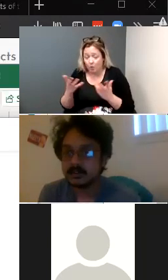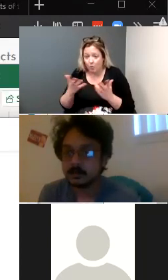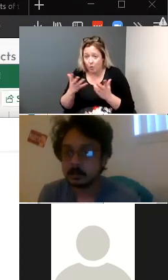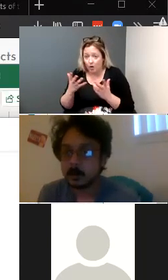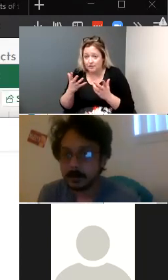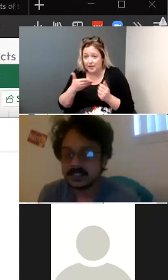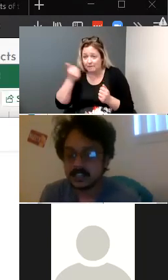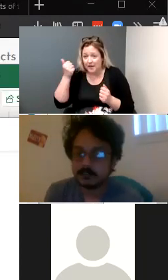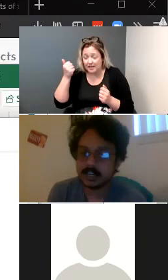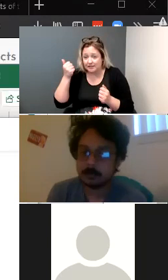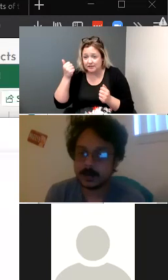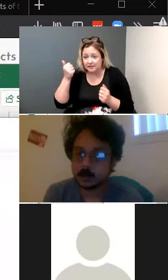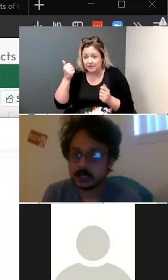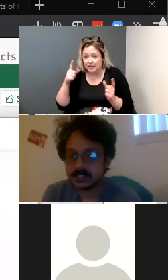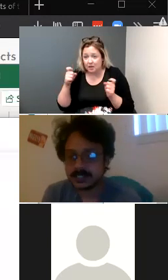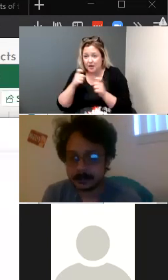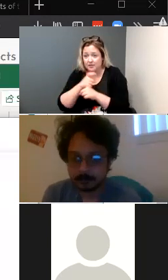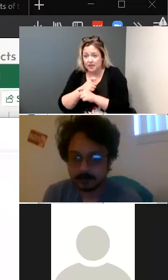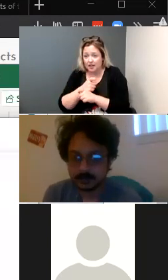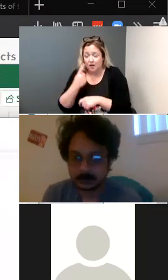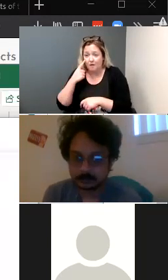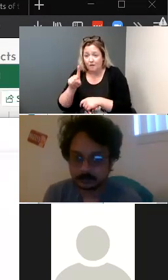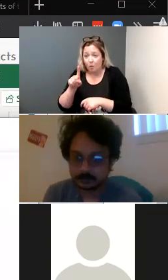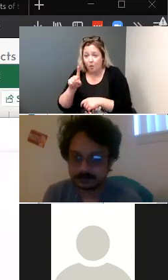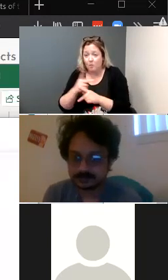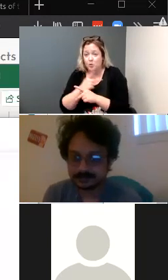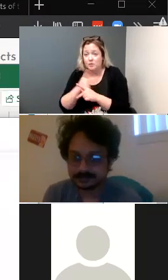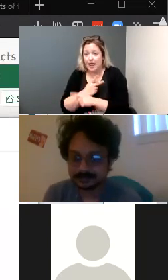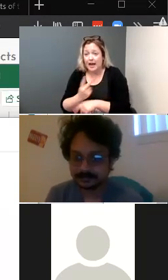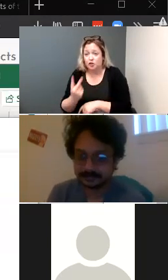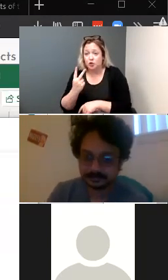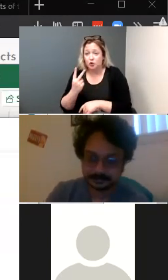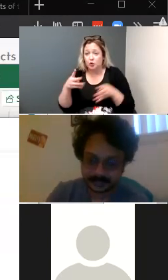best complexity of multiplying 2 matrices?